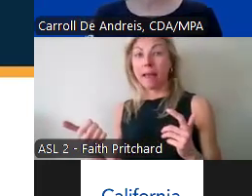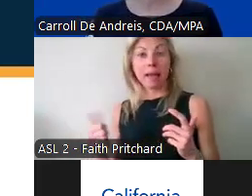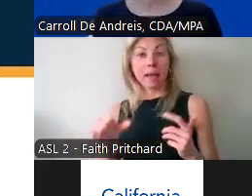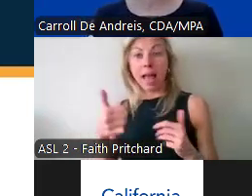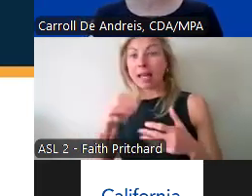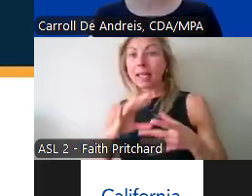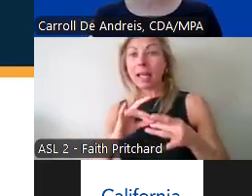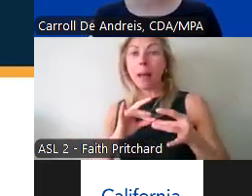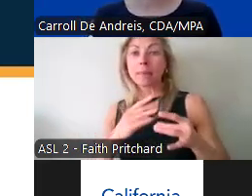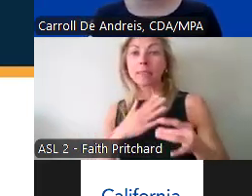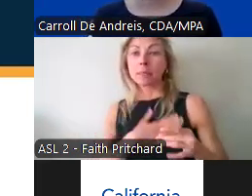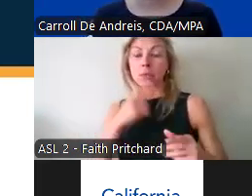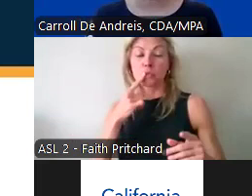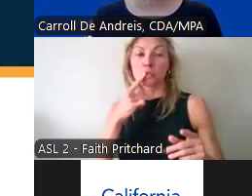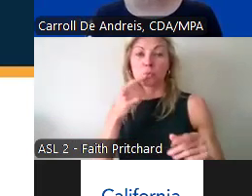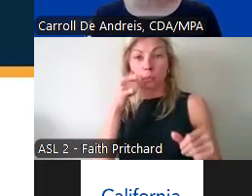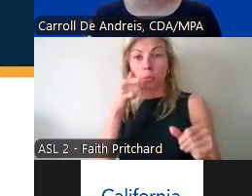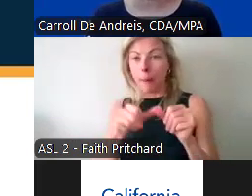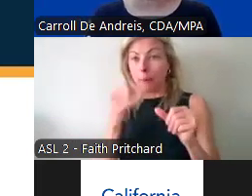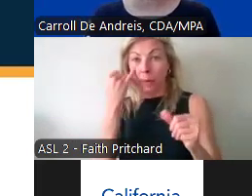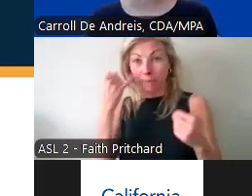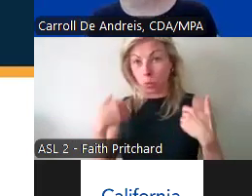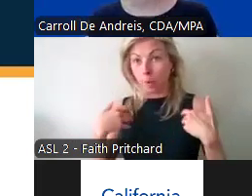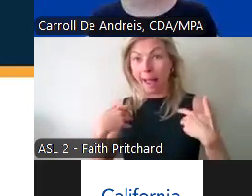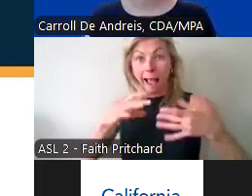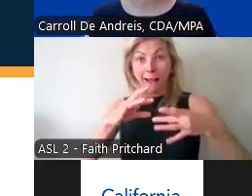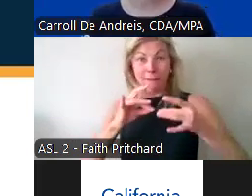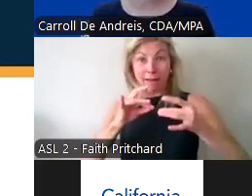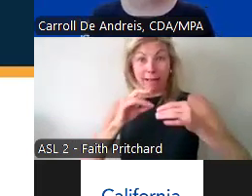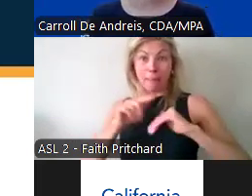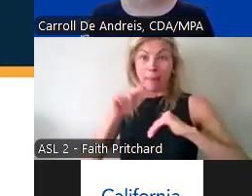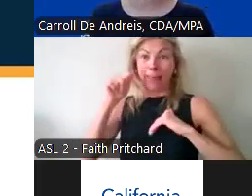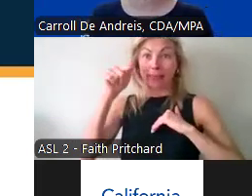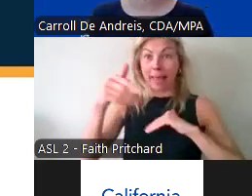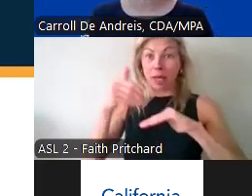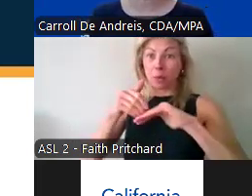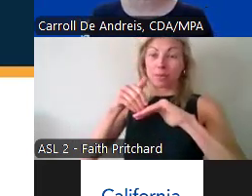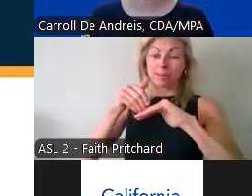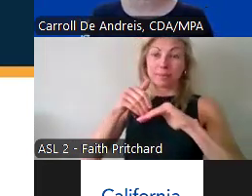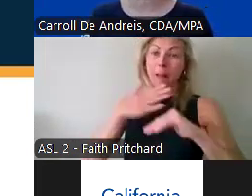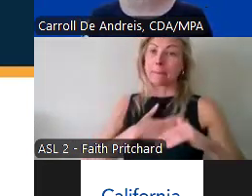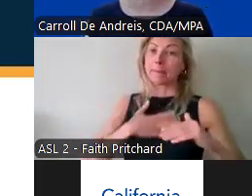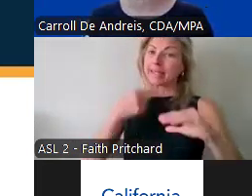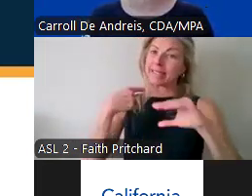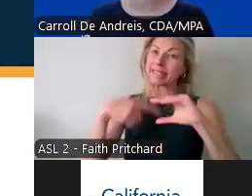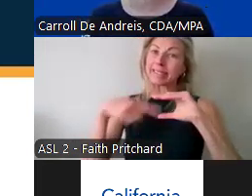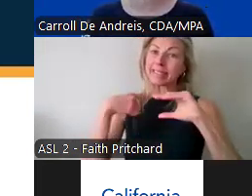do remember, should you have a comment after this meeting, please email the